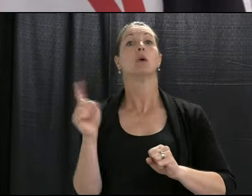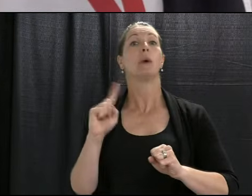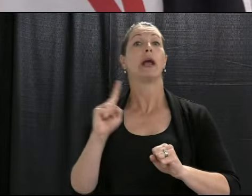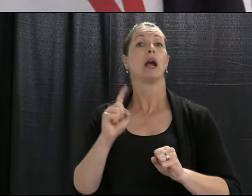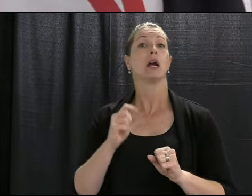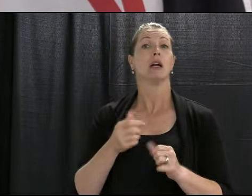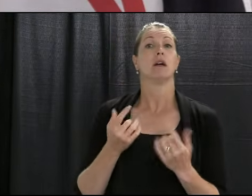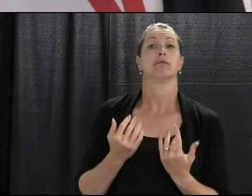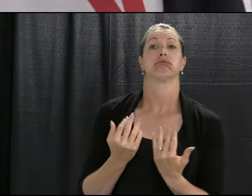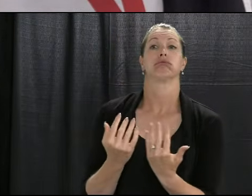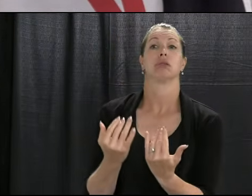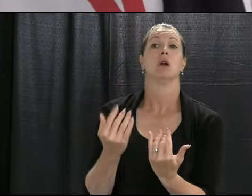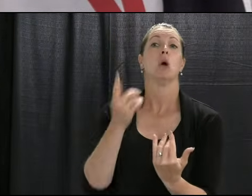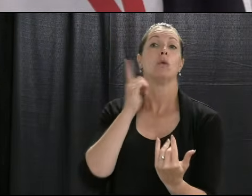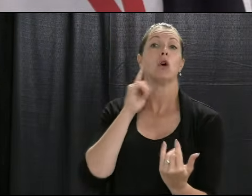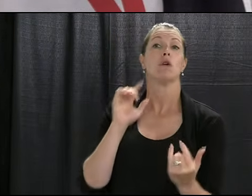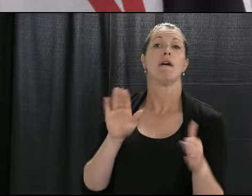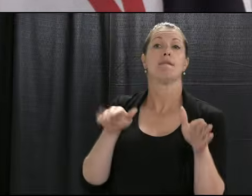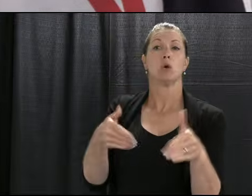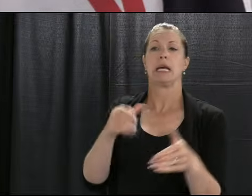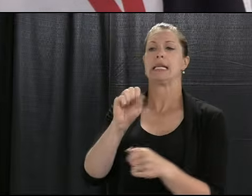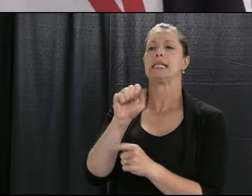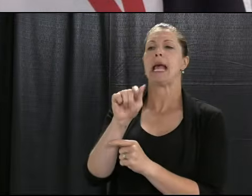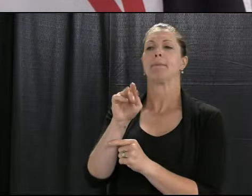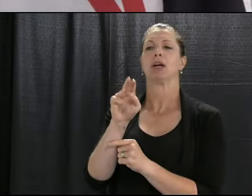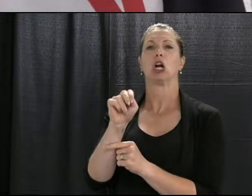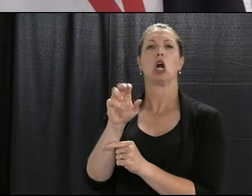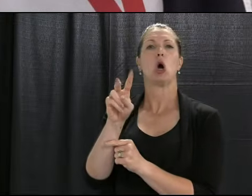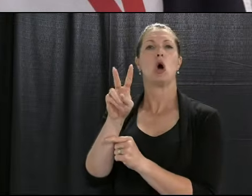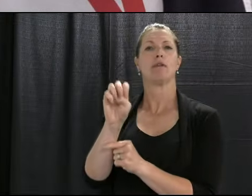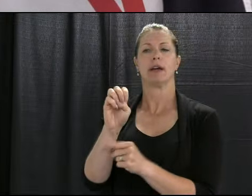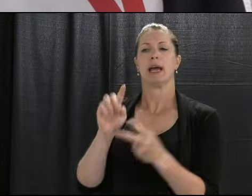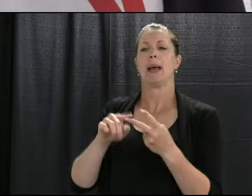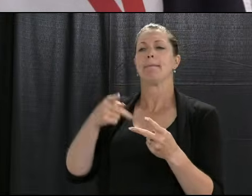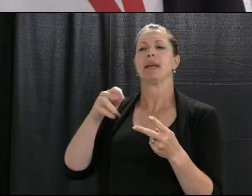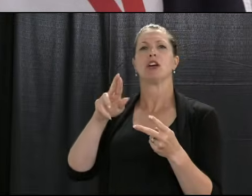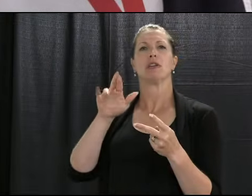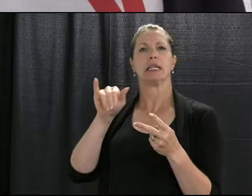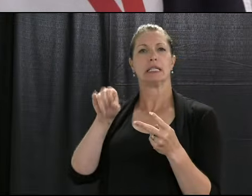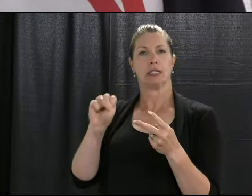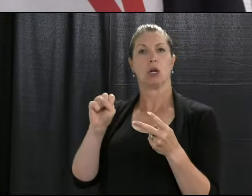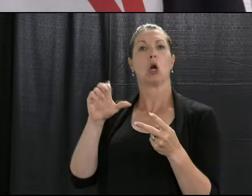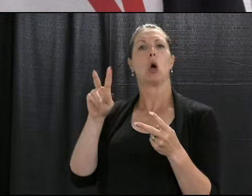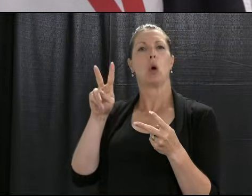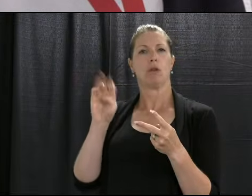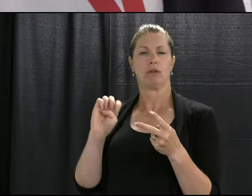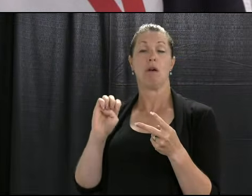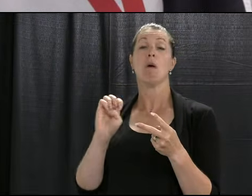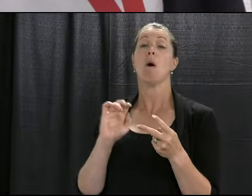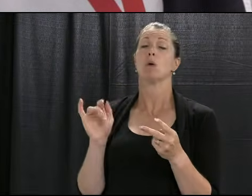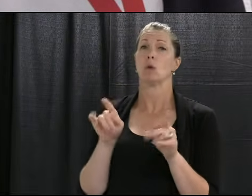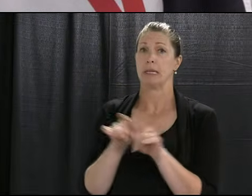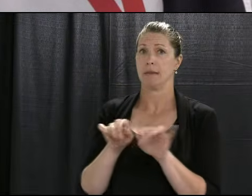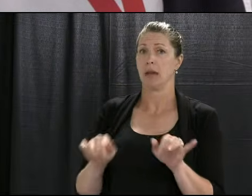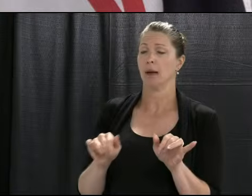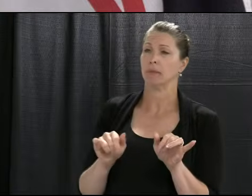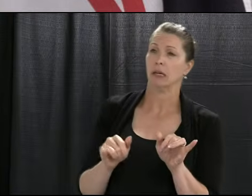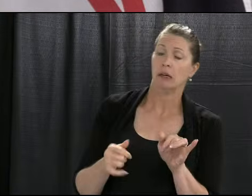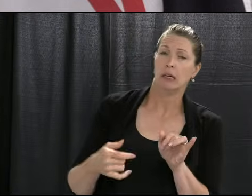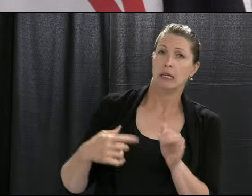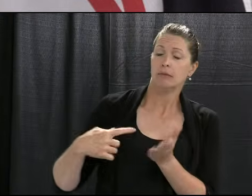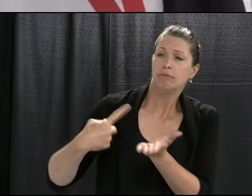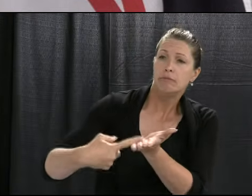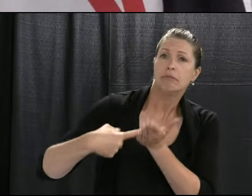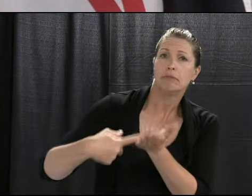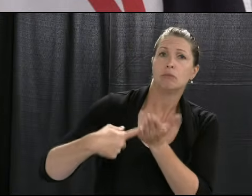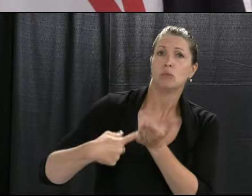Perry's Cove. And we will be also working with the contractor there. The Emergency Operations